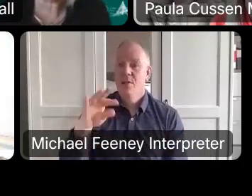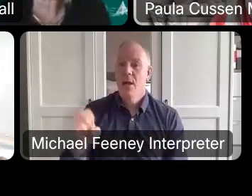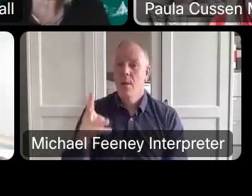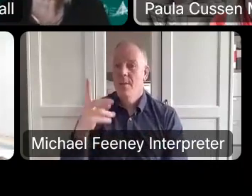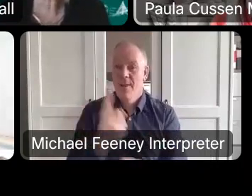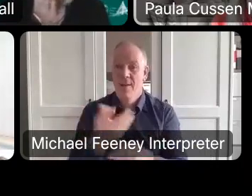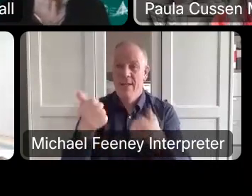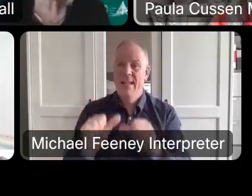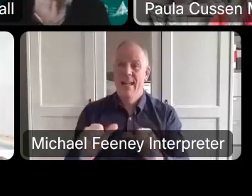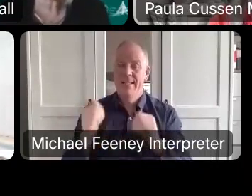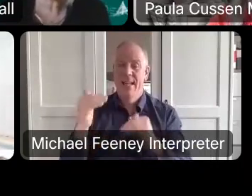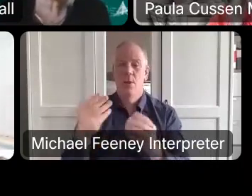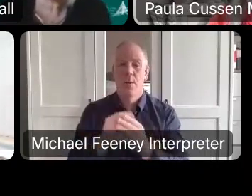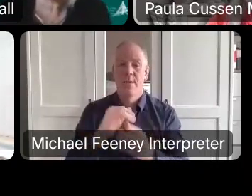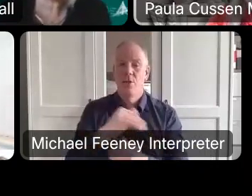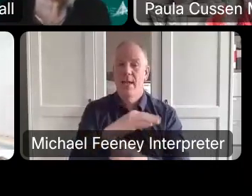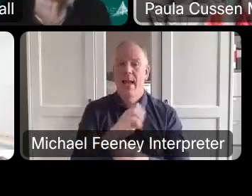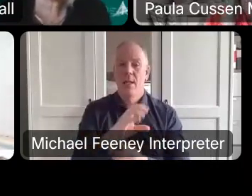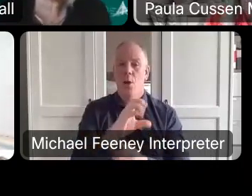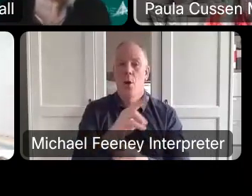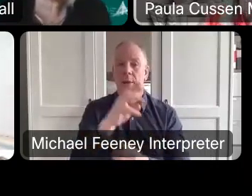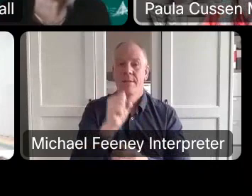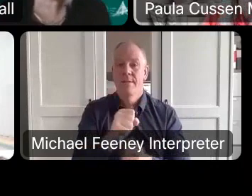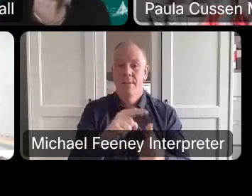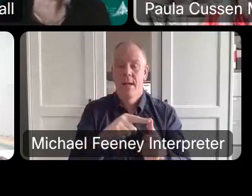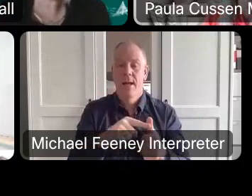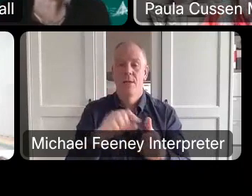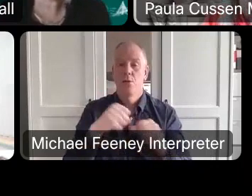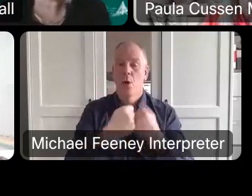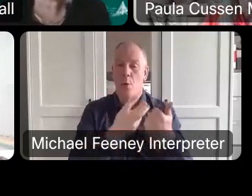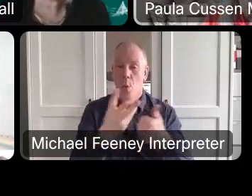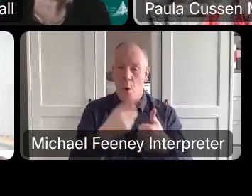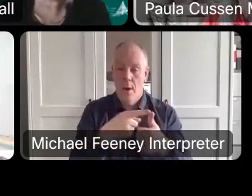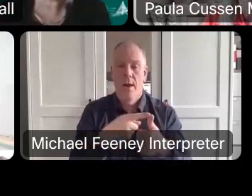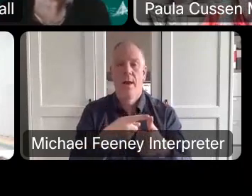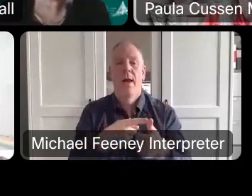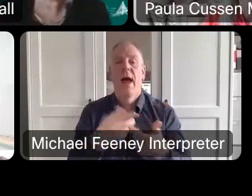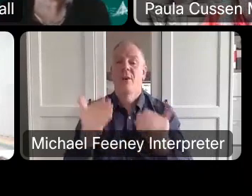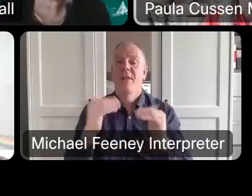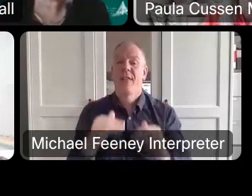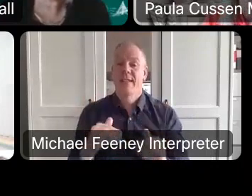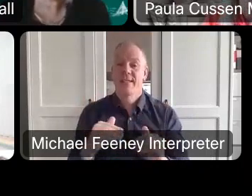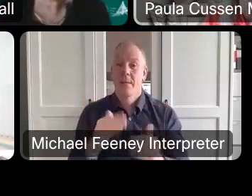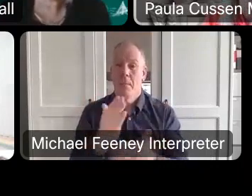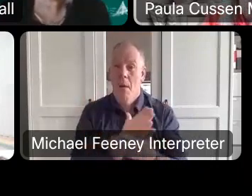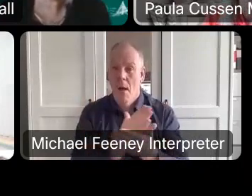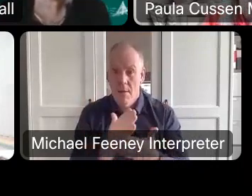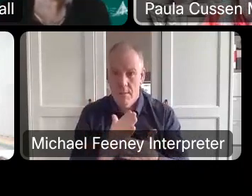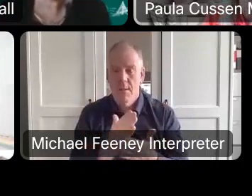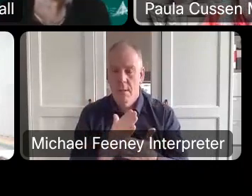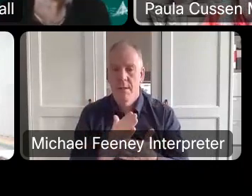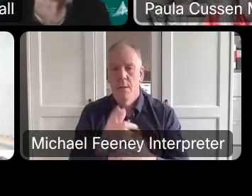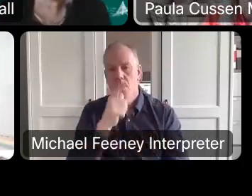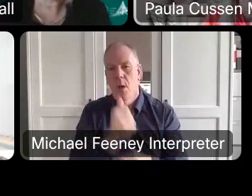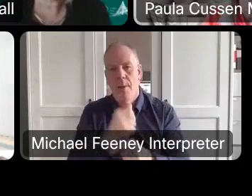next section when we're joined by Jeanette Cummins, who's a principal social worker. And just to say that in the next section we'll be speaking about